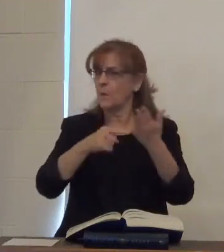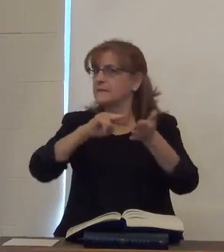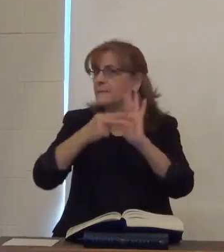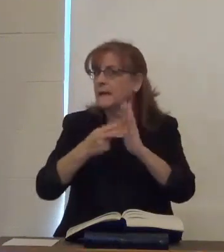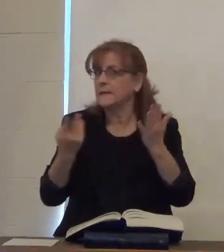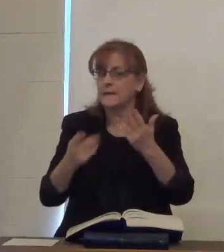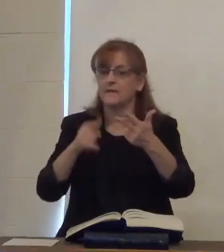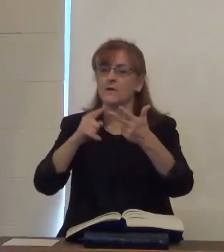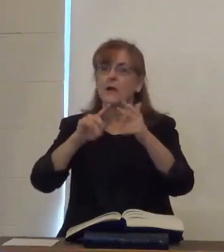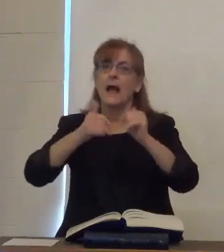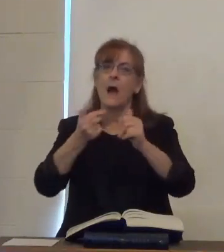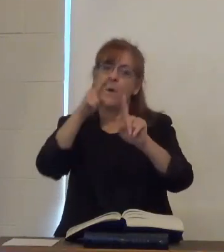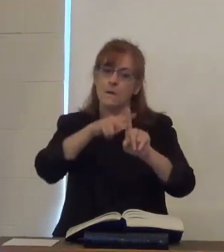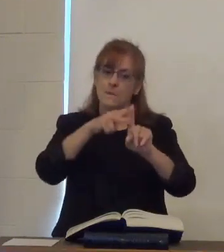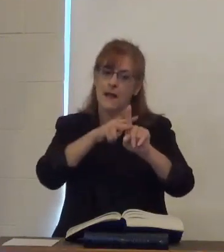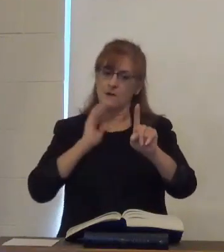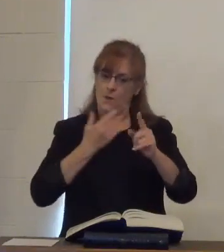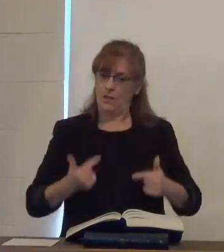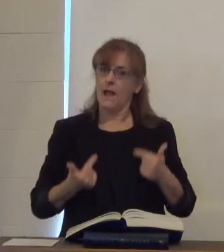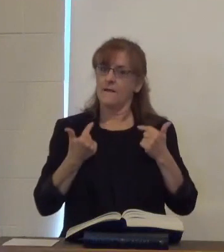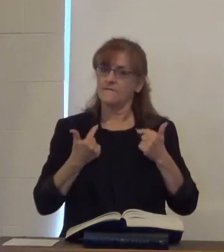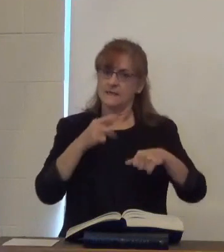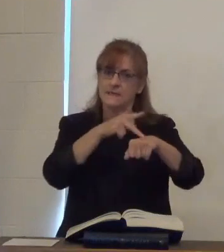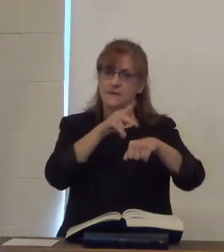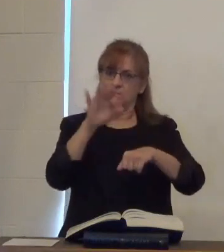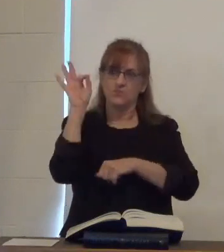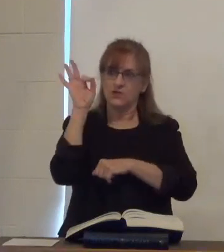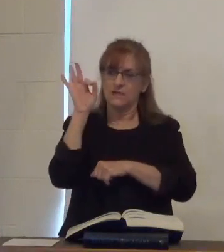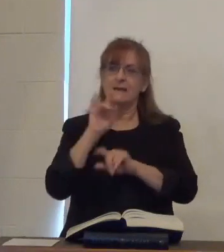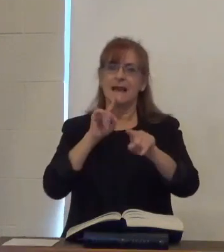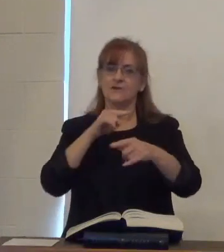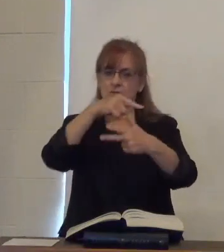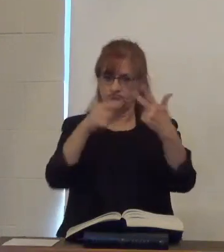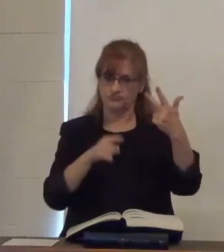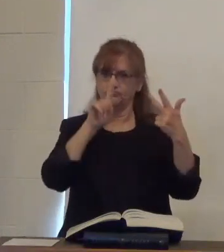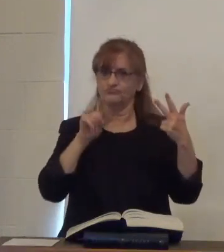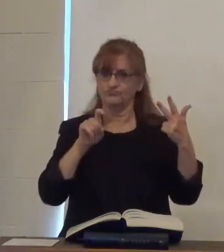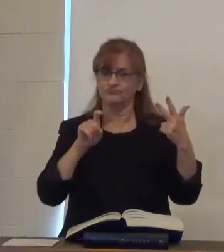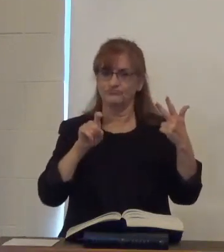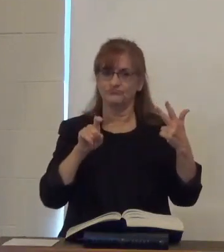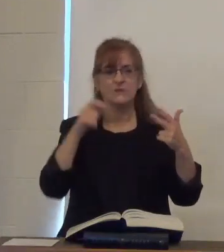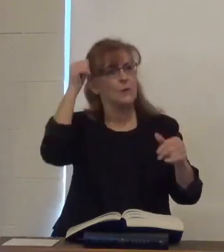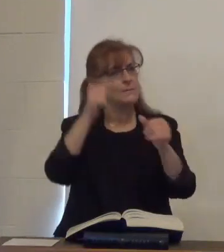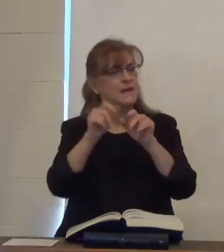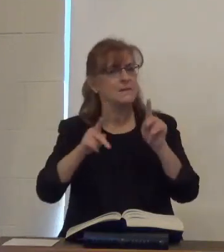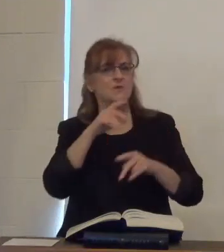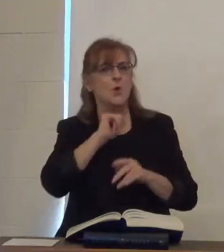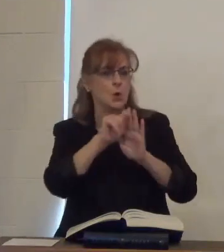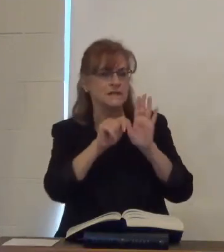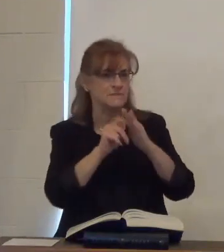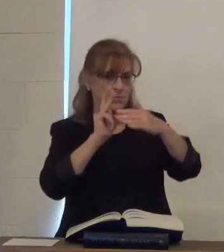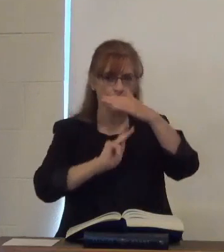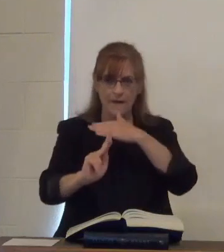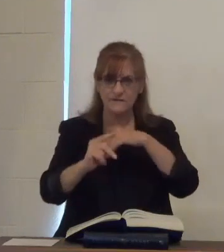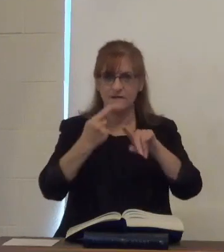mean? And how does it apply? And Peter's sermon answered each of those questions. He reminded them of the Old Testament prophecy of